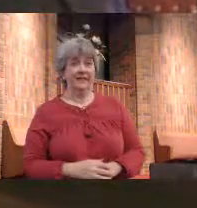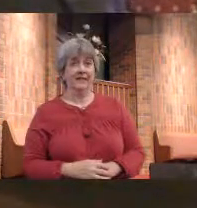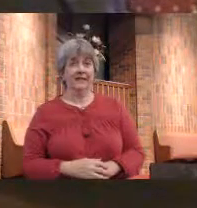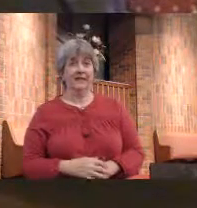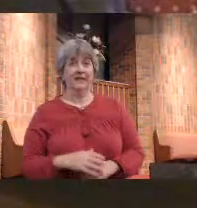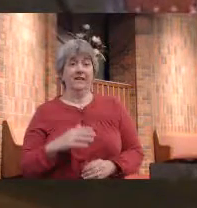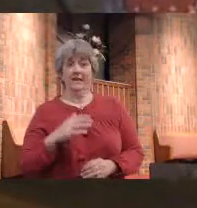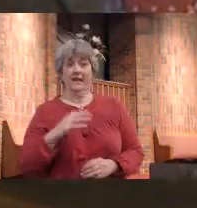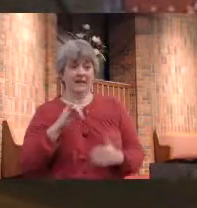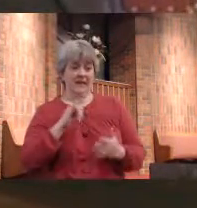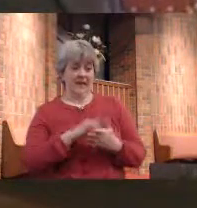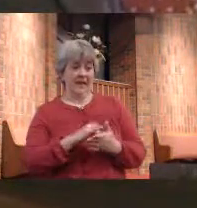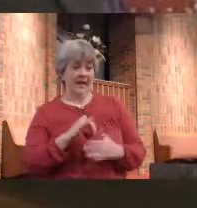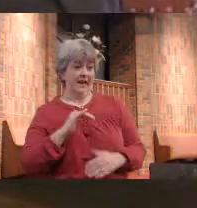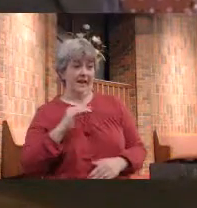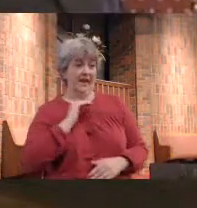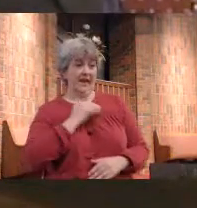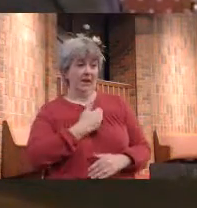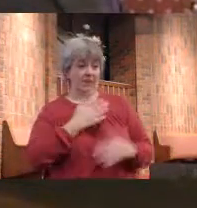our stature is what it is because